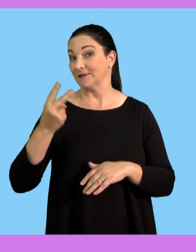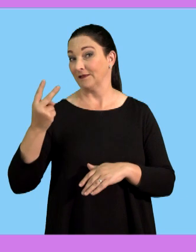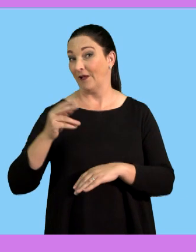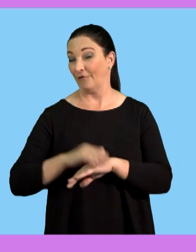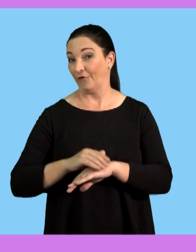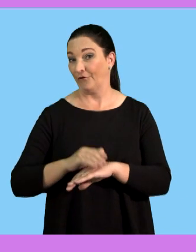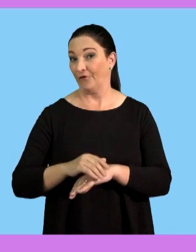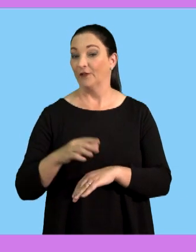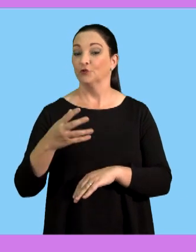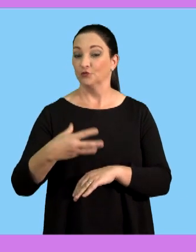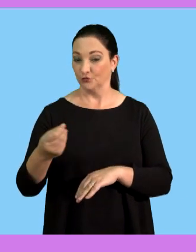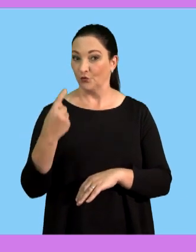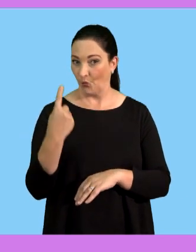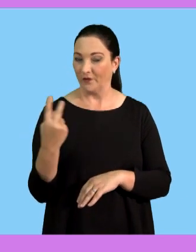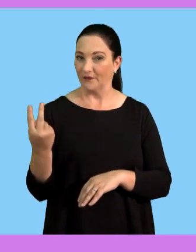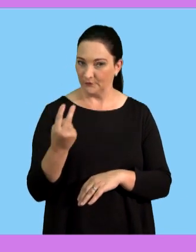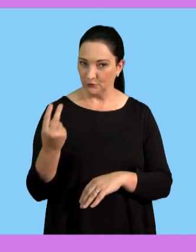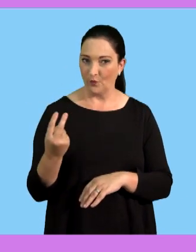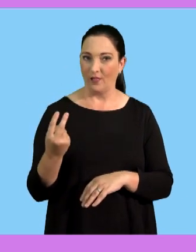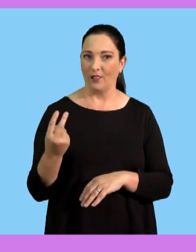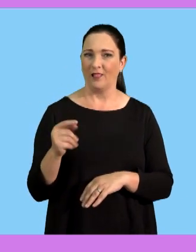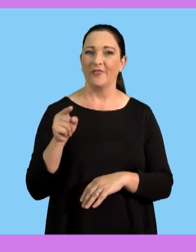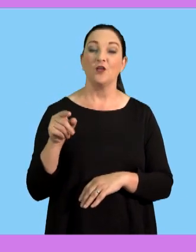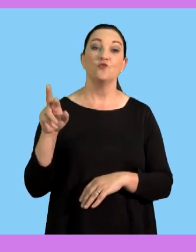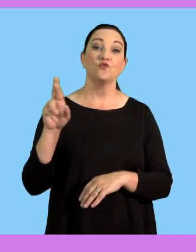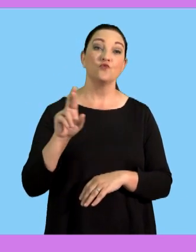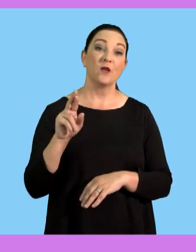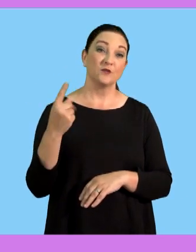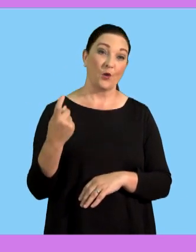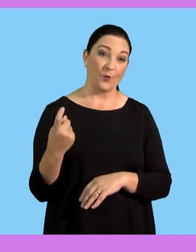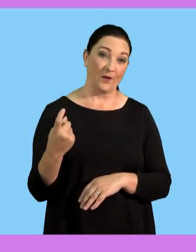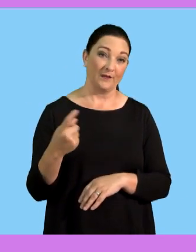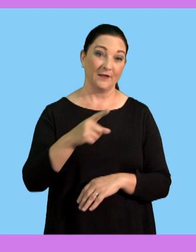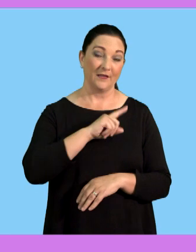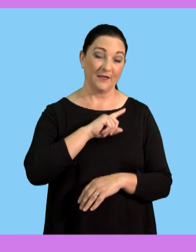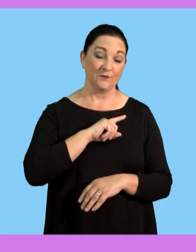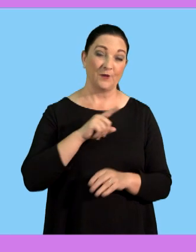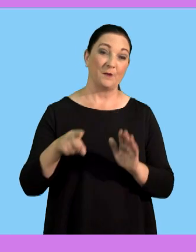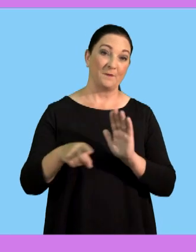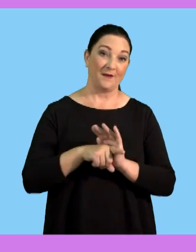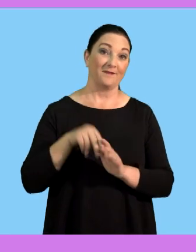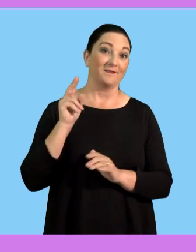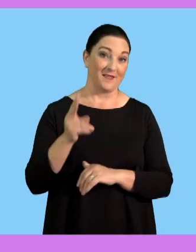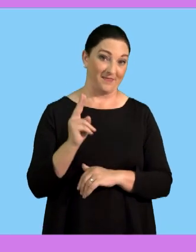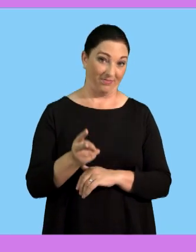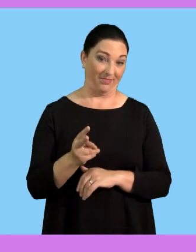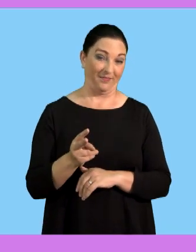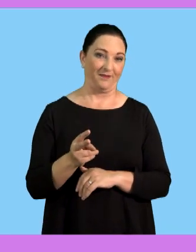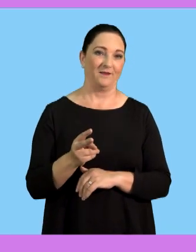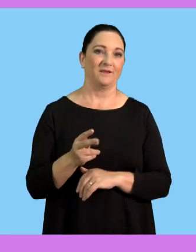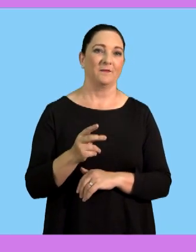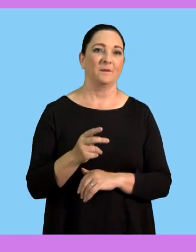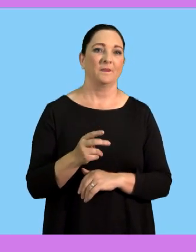there's a second friend, and he took one as well, and that was a raisin one. So therefore, I have to minus